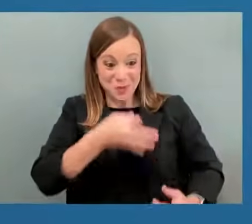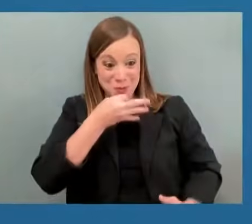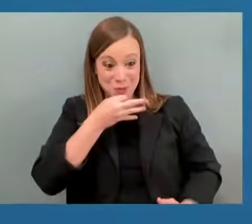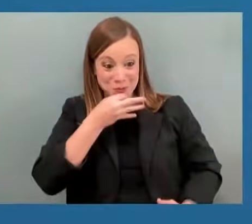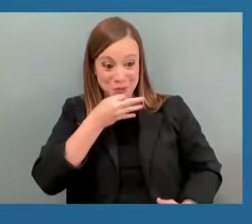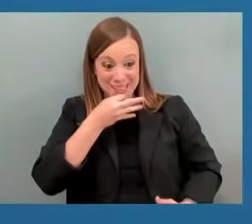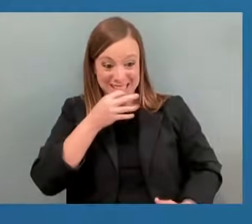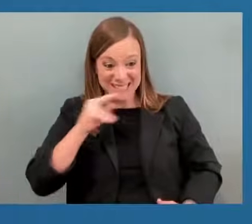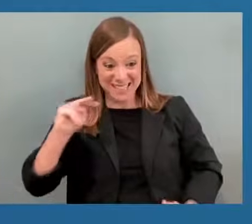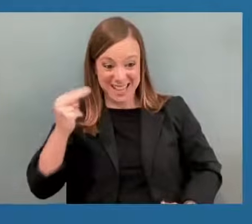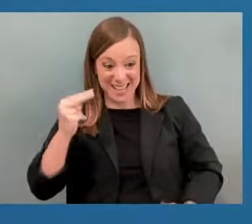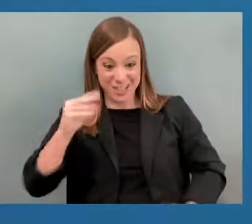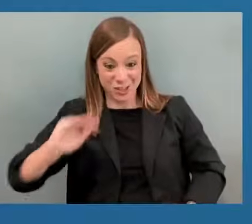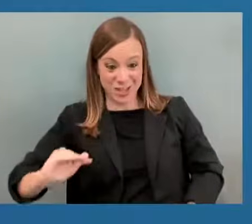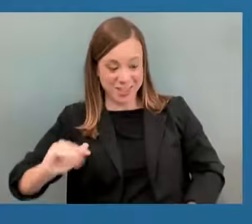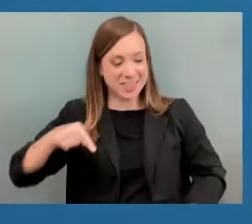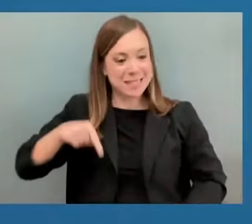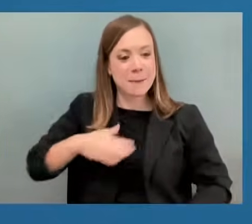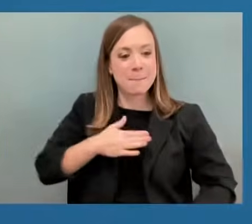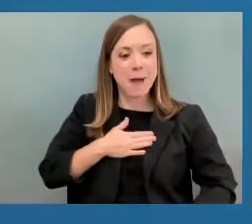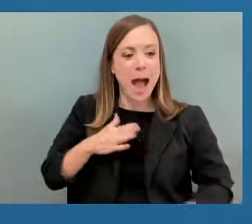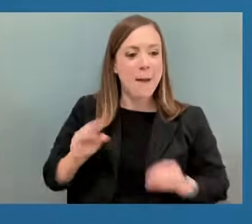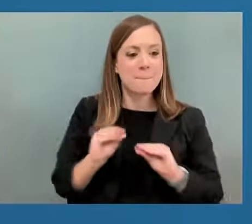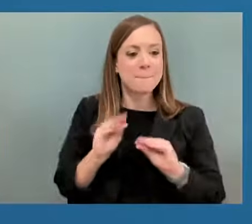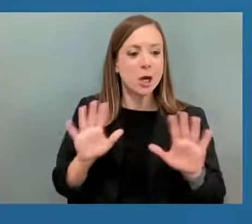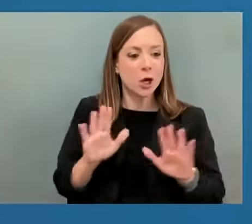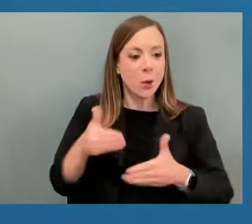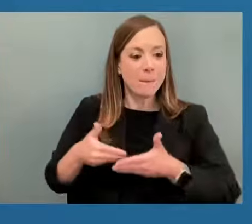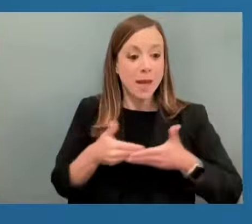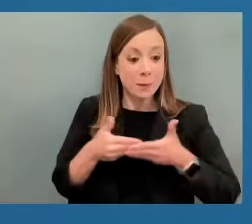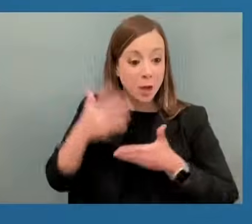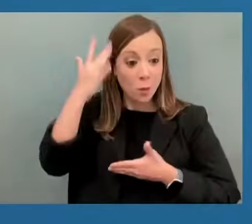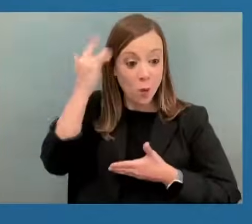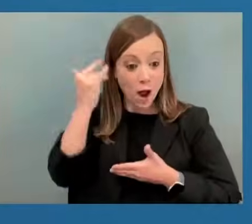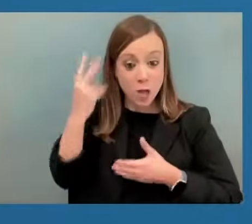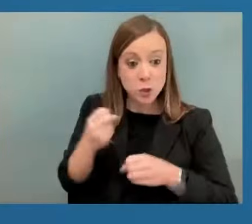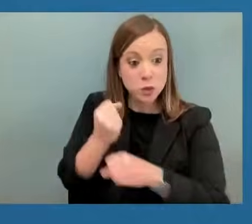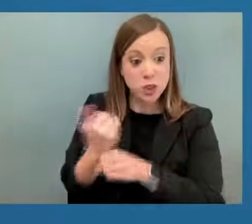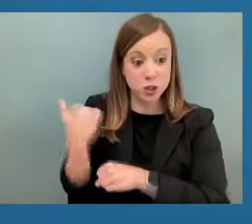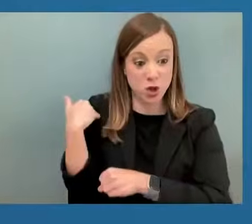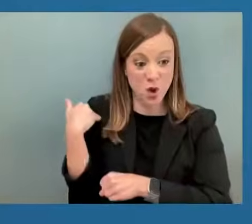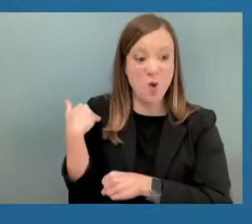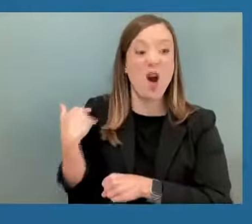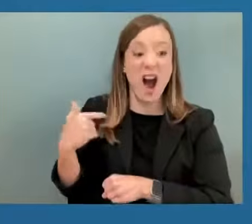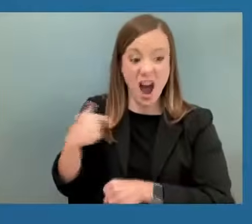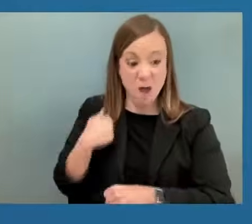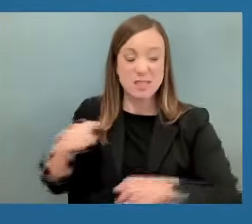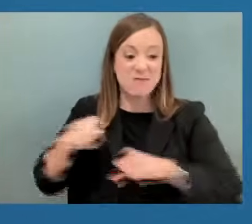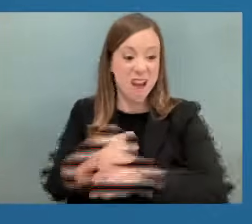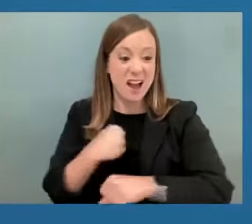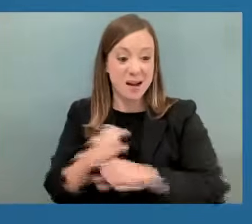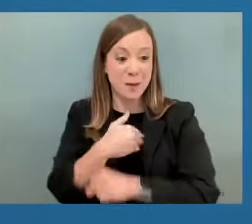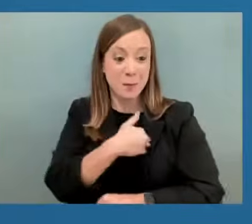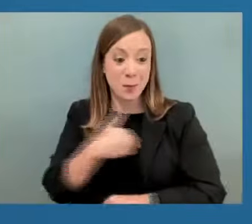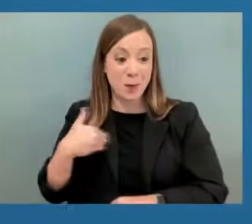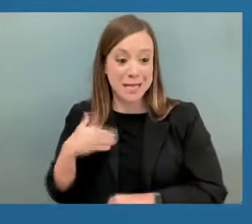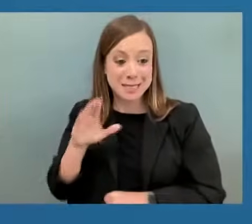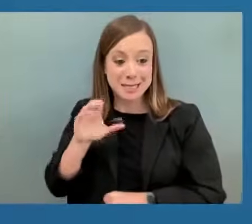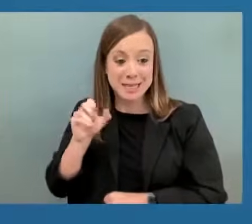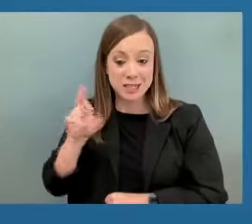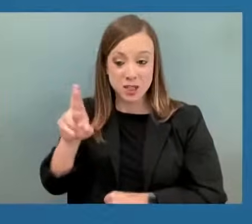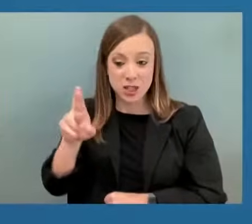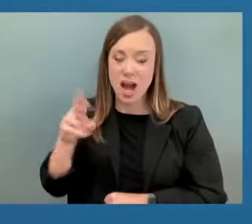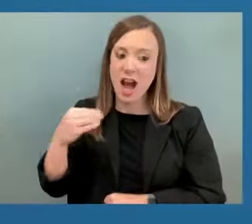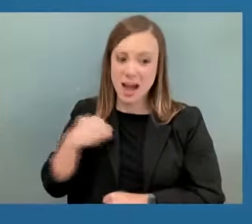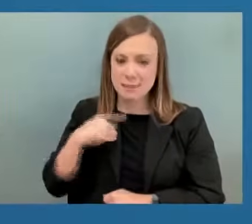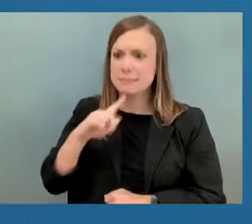to say that this is my little miracle baby because 2 years ago, I was battling breast cancer and I had to go through intense chemo. They